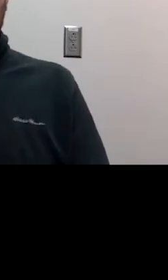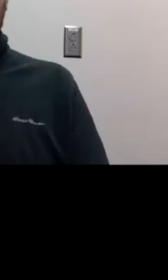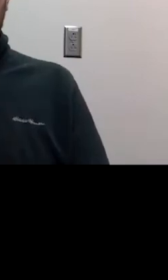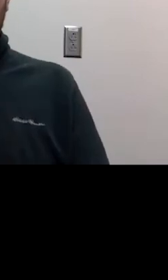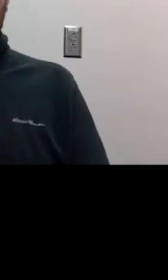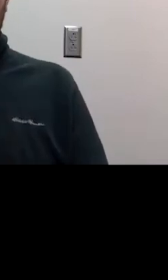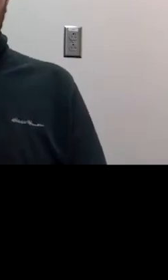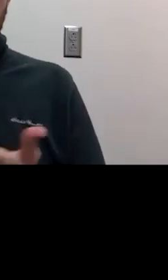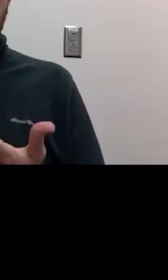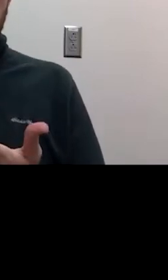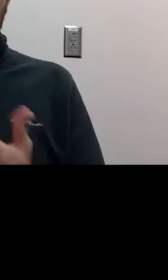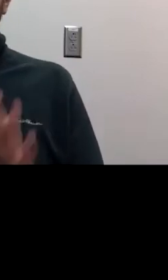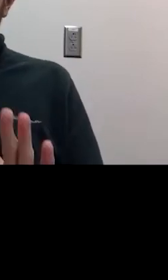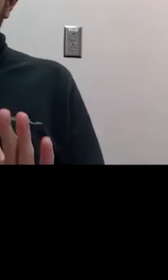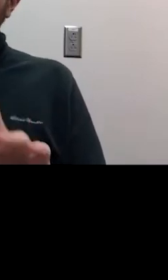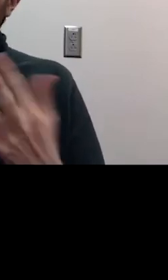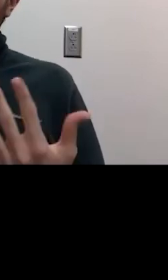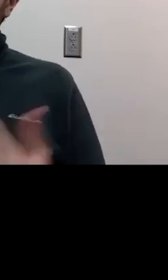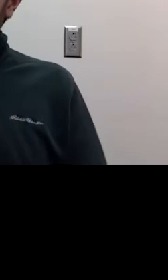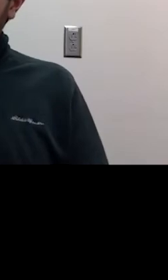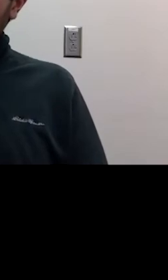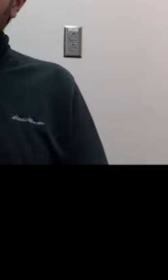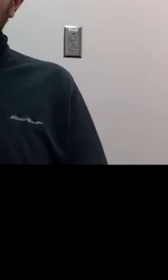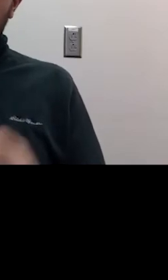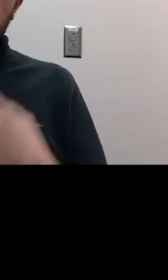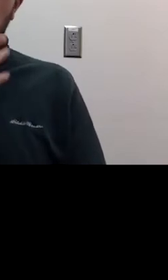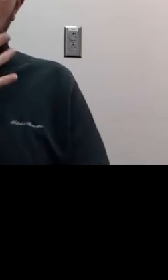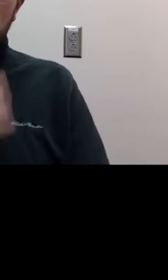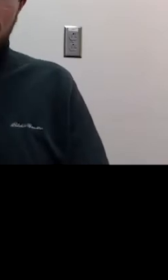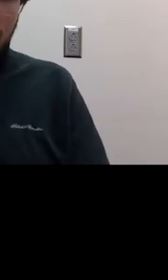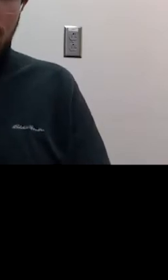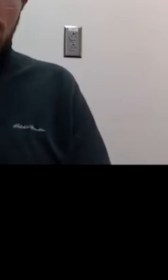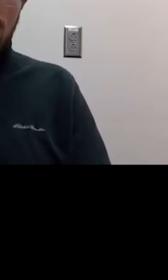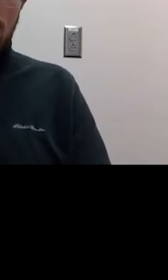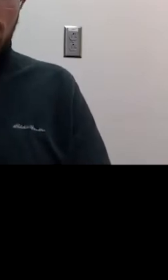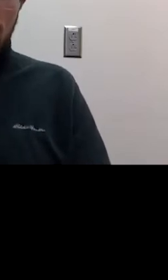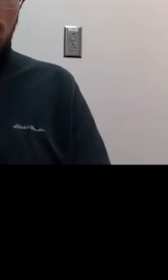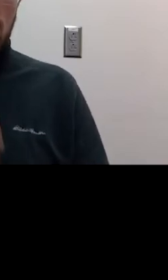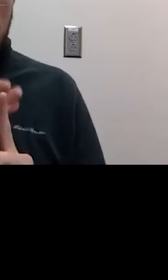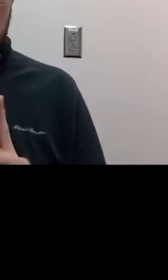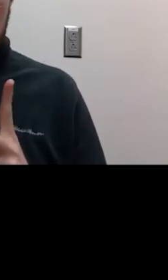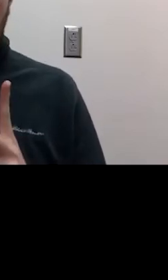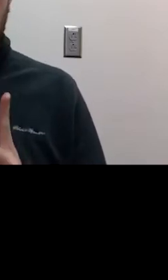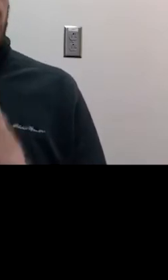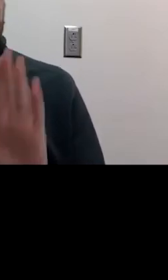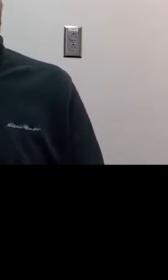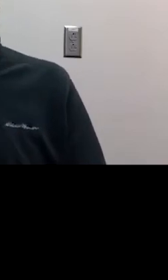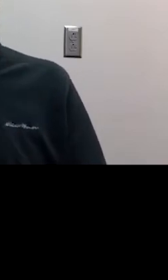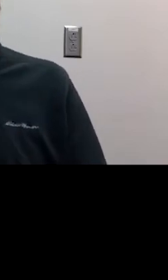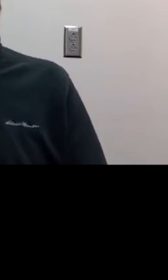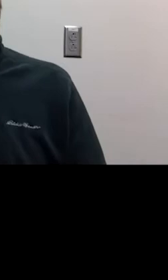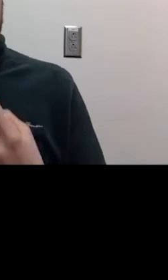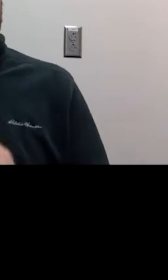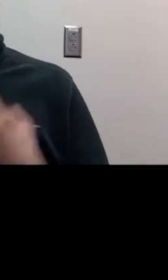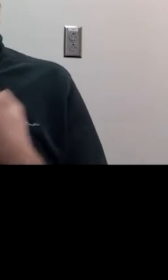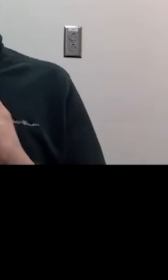of this. So stay tuned, that is coming down the pike. So next, this is great to hear. I wonder about trust.